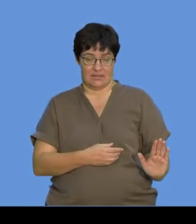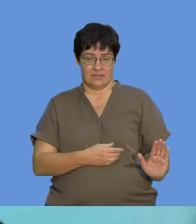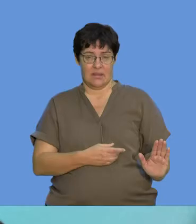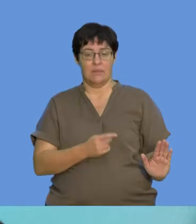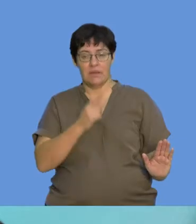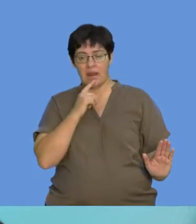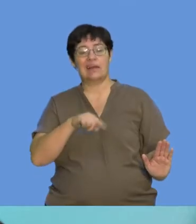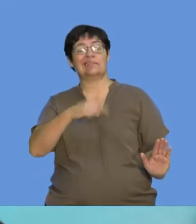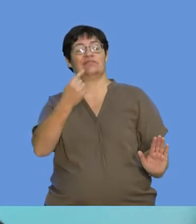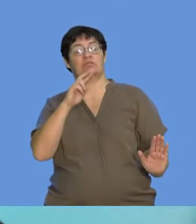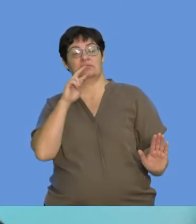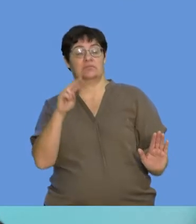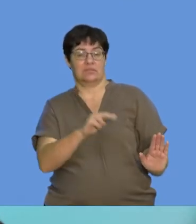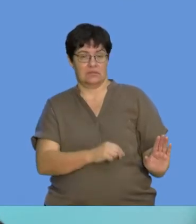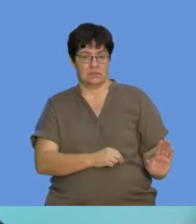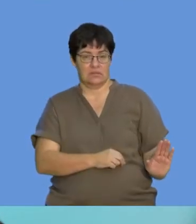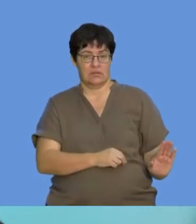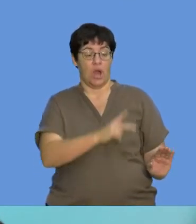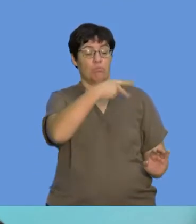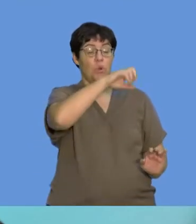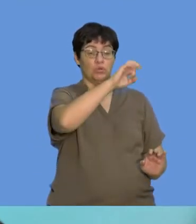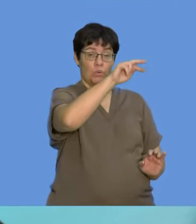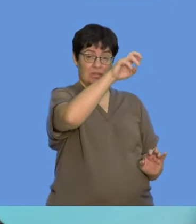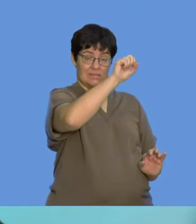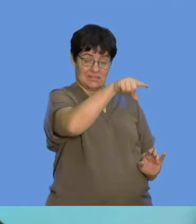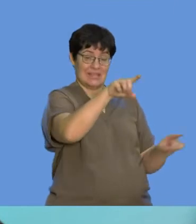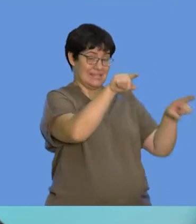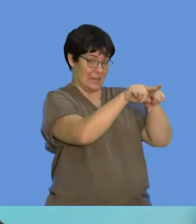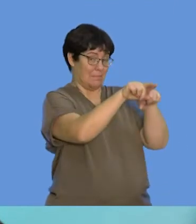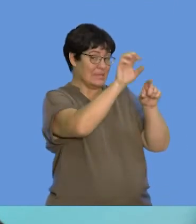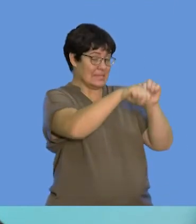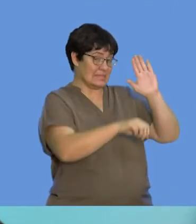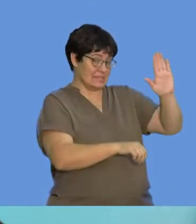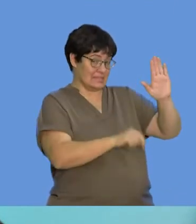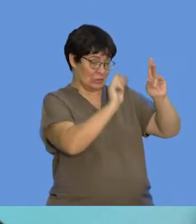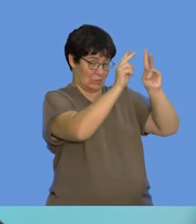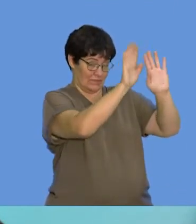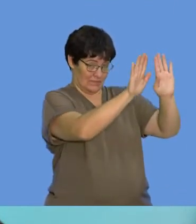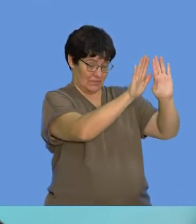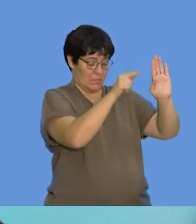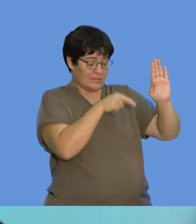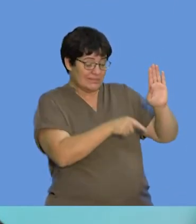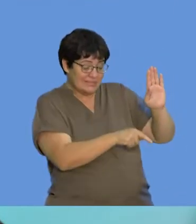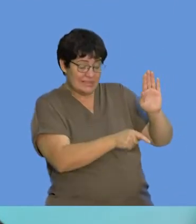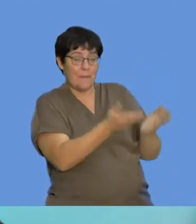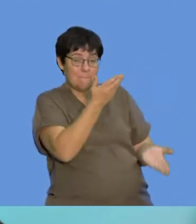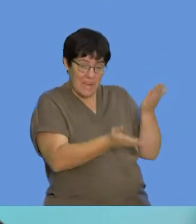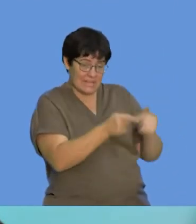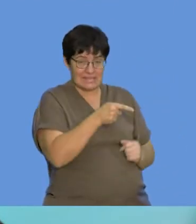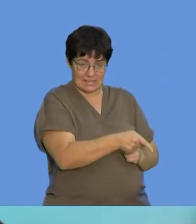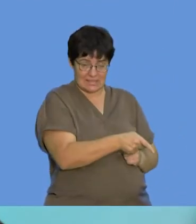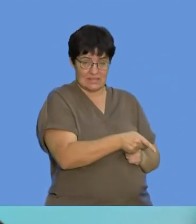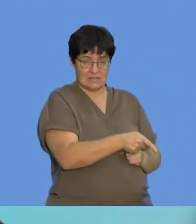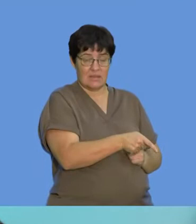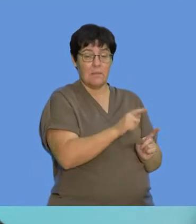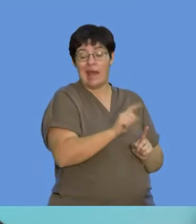another, dimension to it. Yes, the number of protons is the same, yet the mass will actually